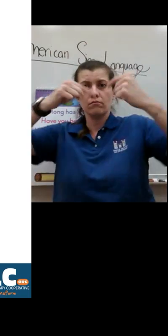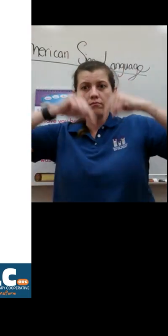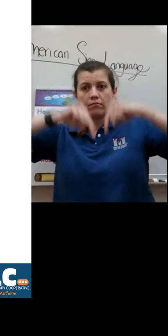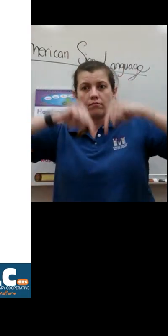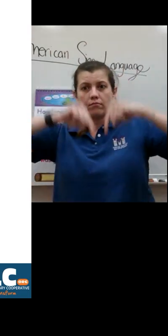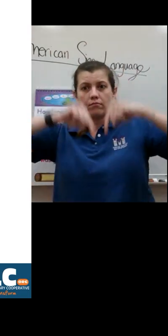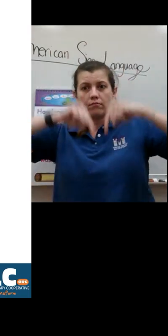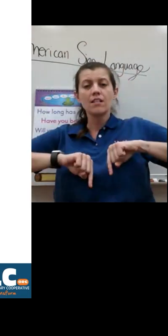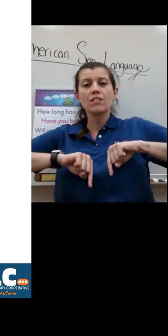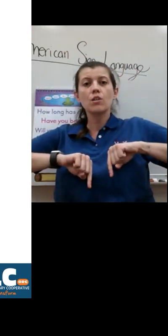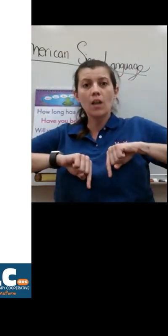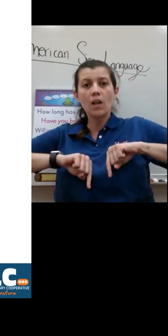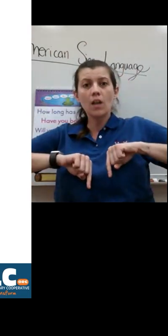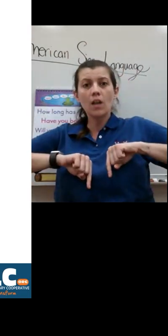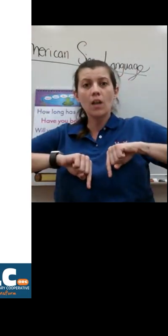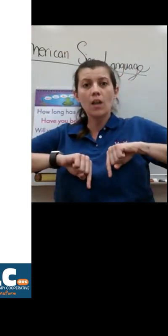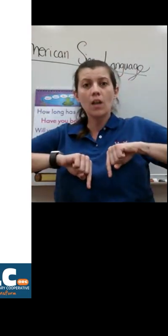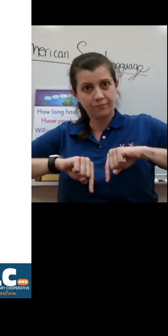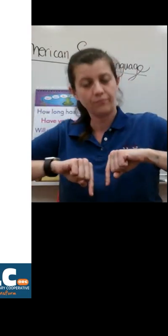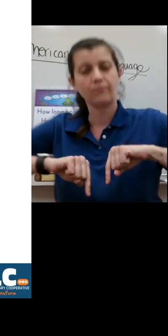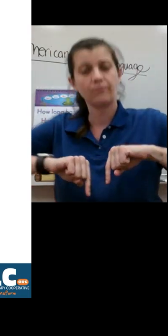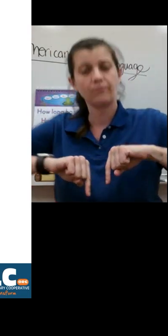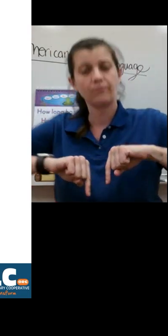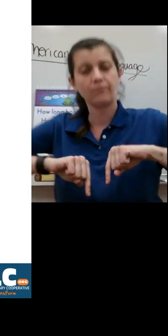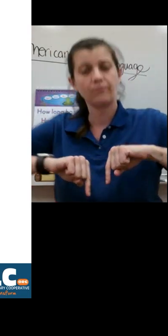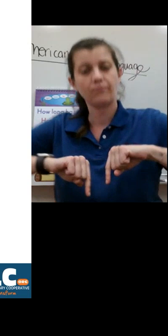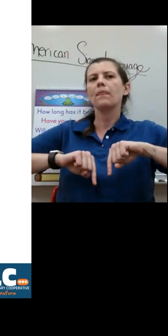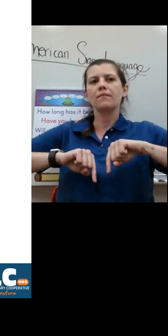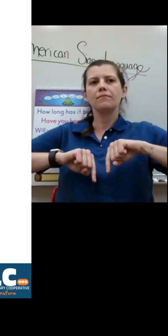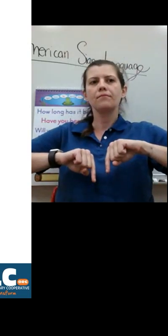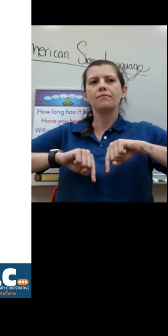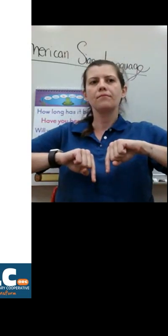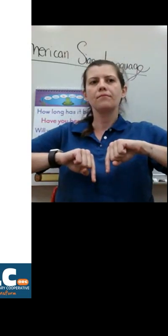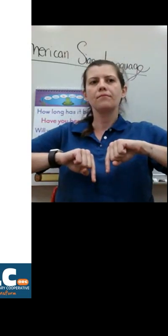for is to come here.